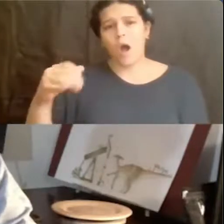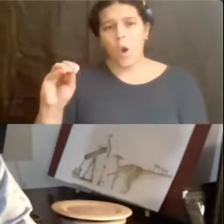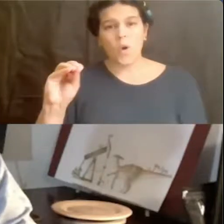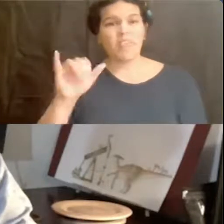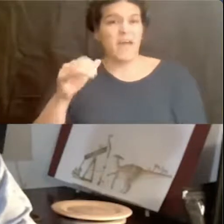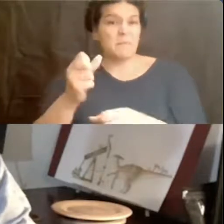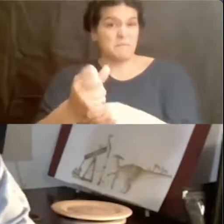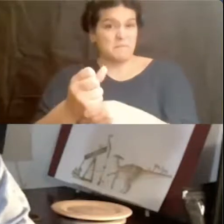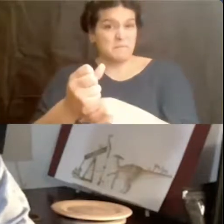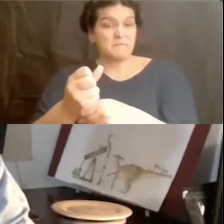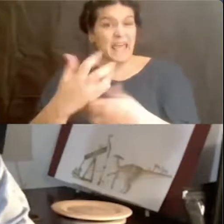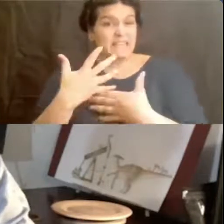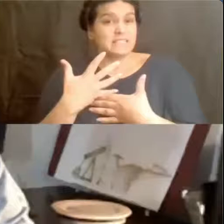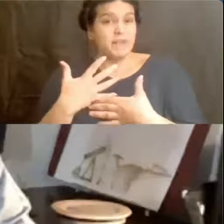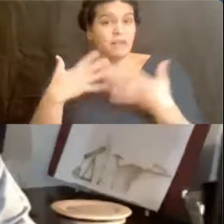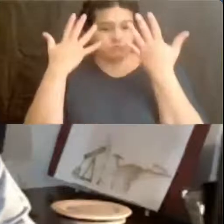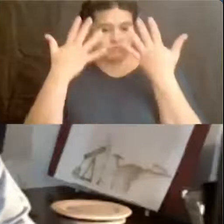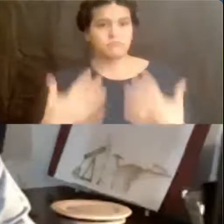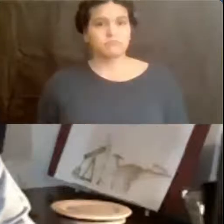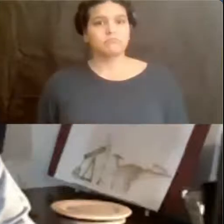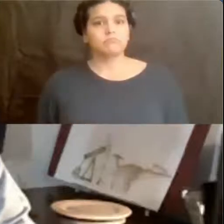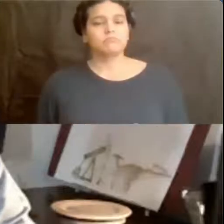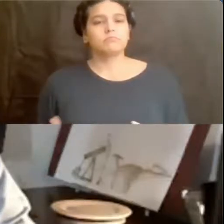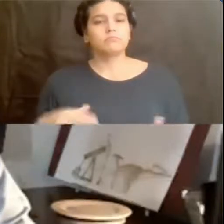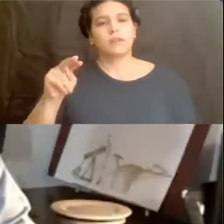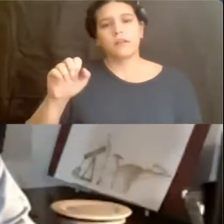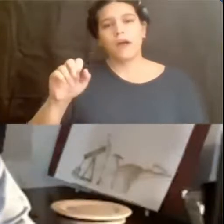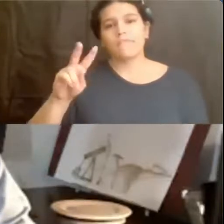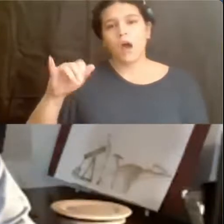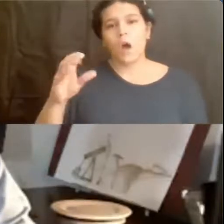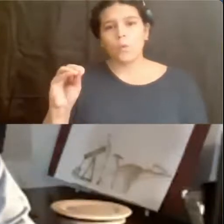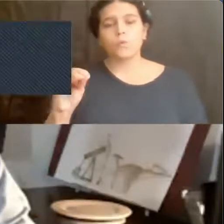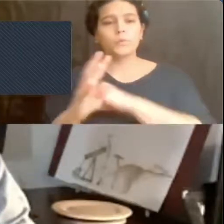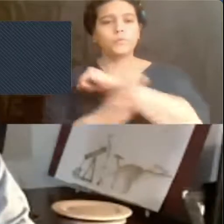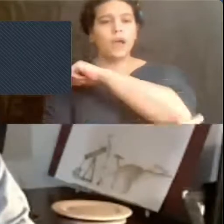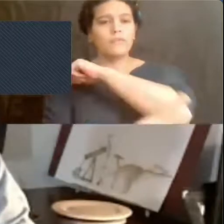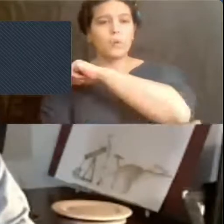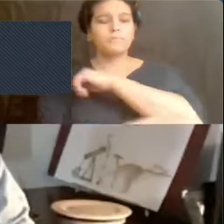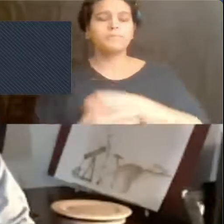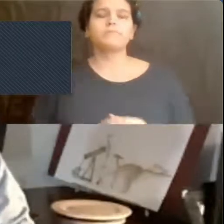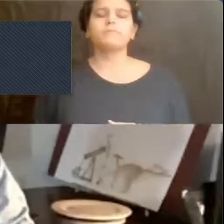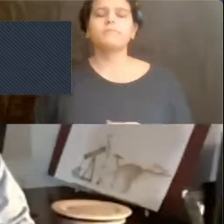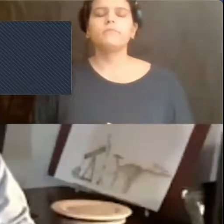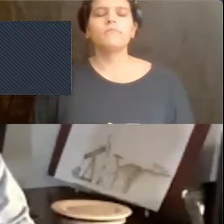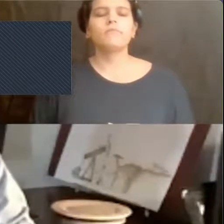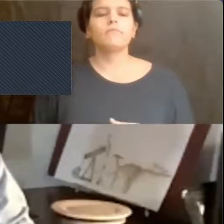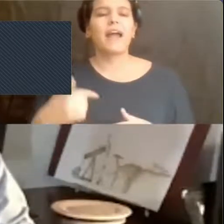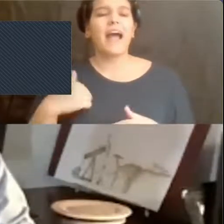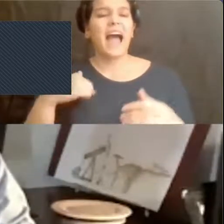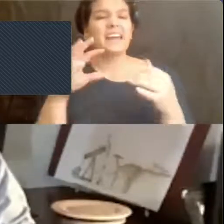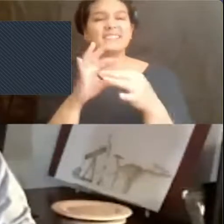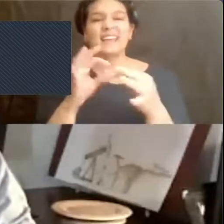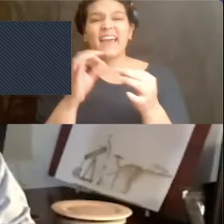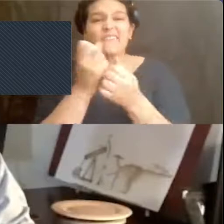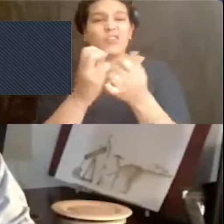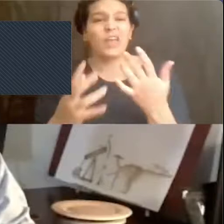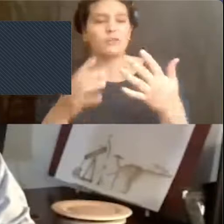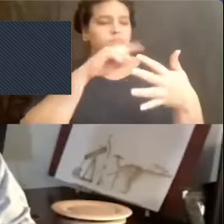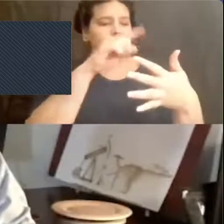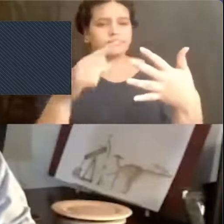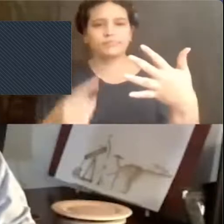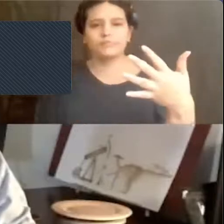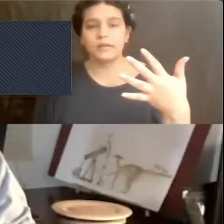And I say that because that kind of just ties